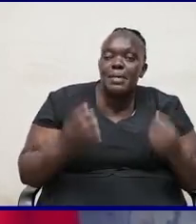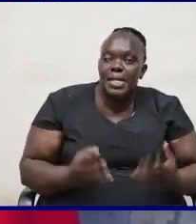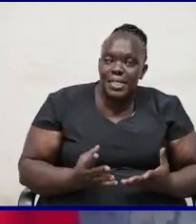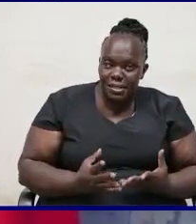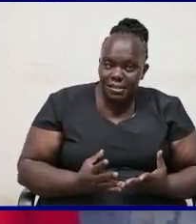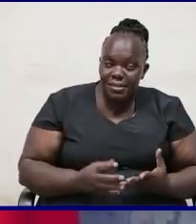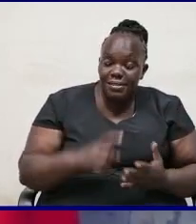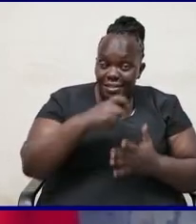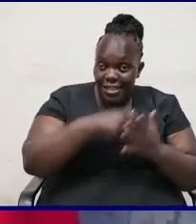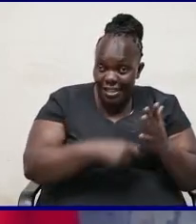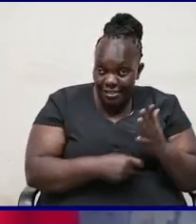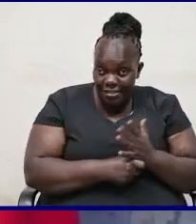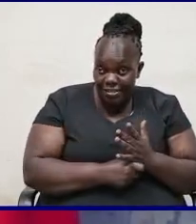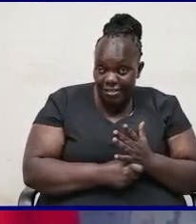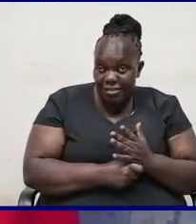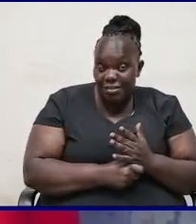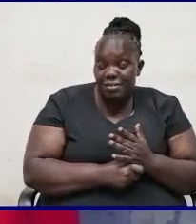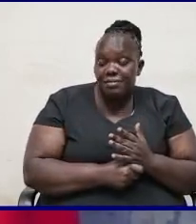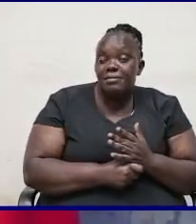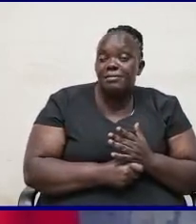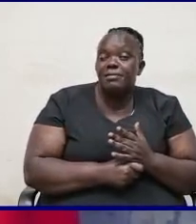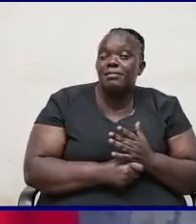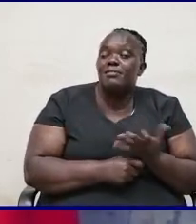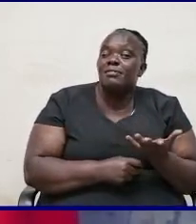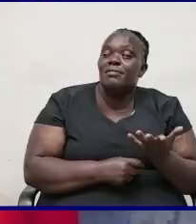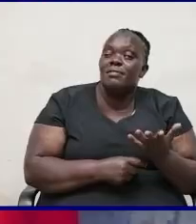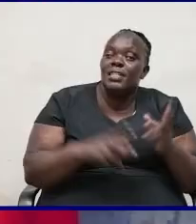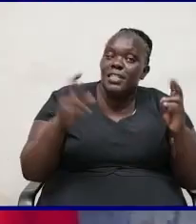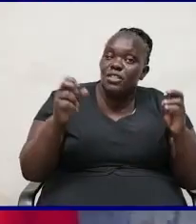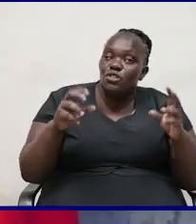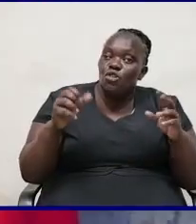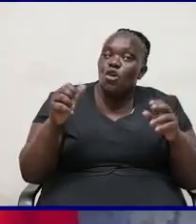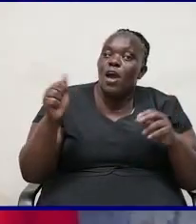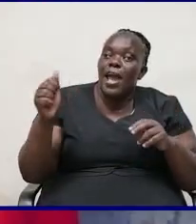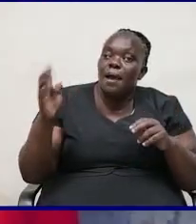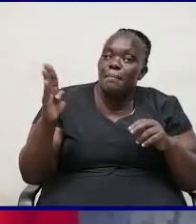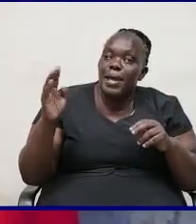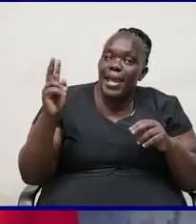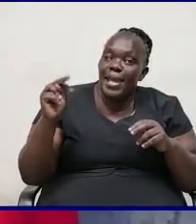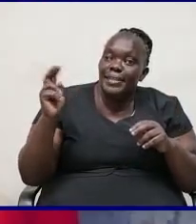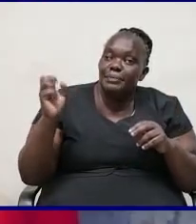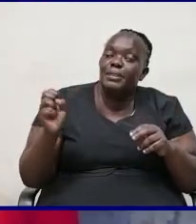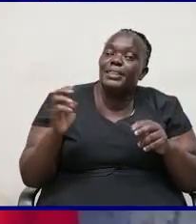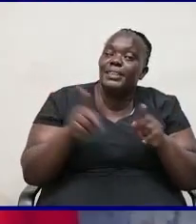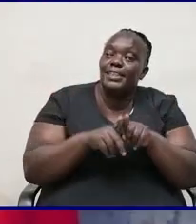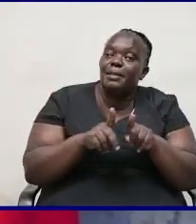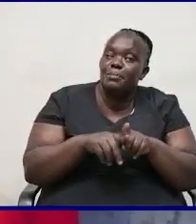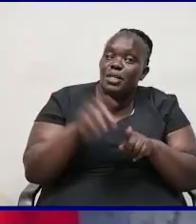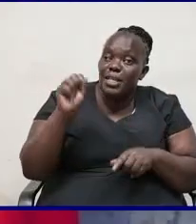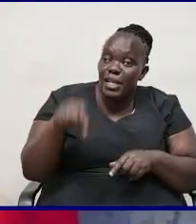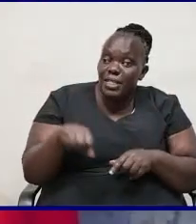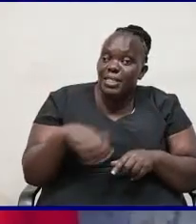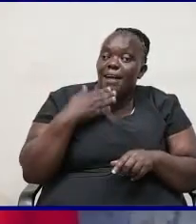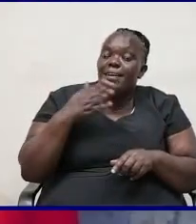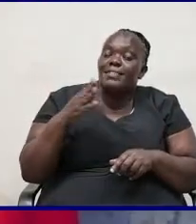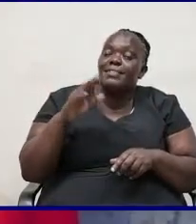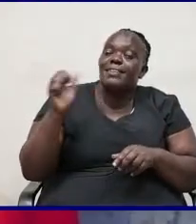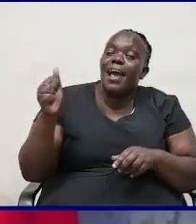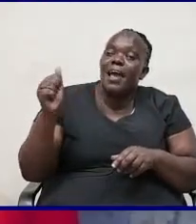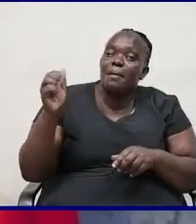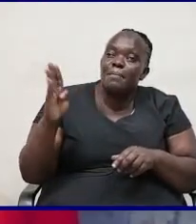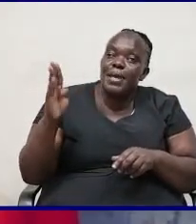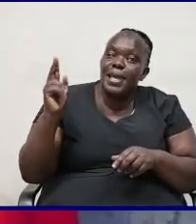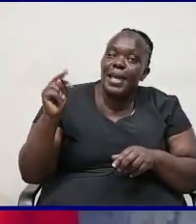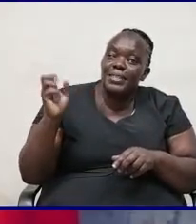many tax reliefs on the ratio of Airbnbs. Maybe that's the last question. Yes, I think I'll answer on